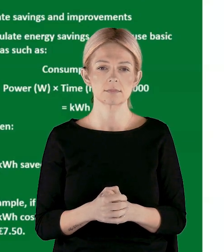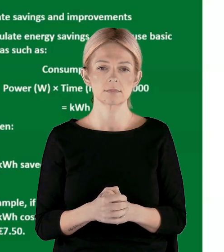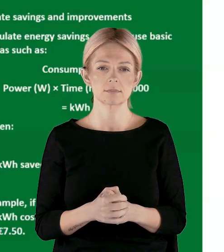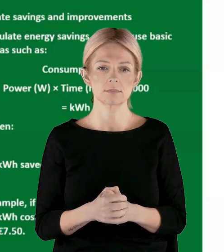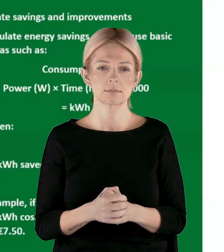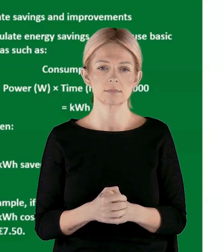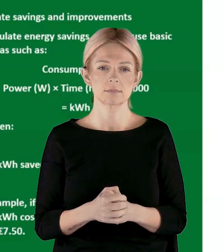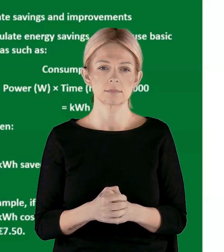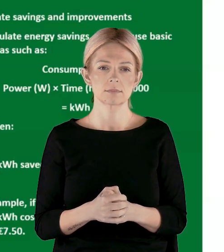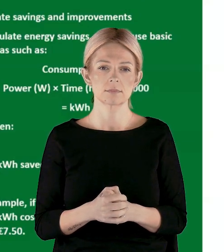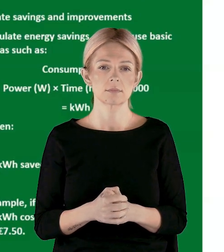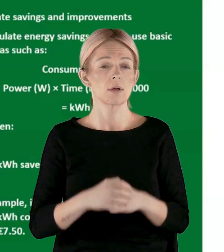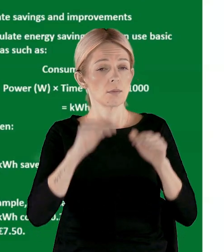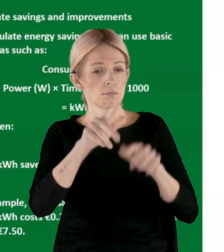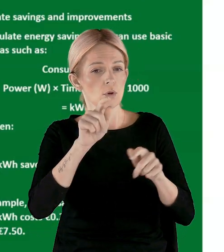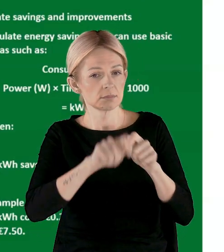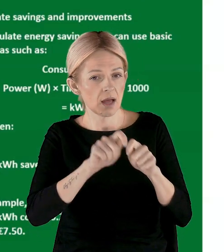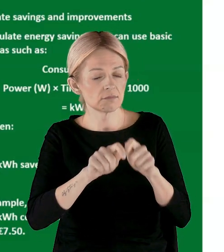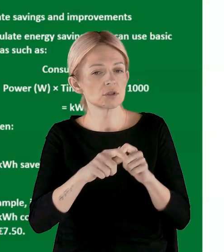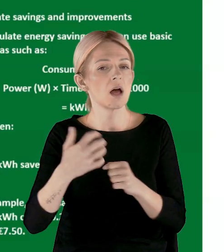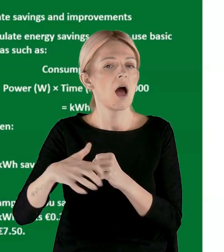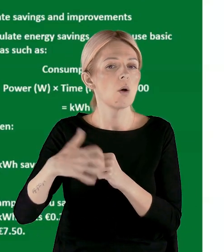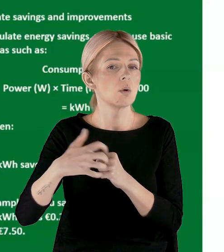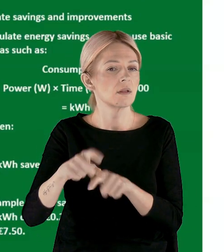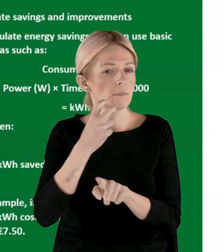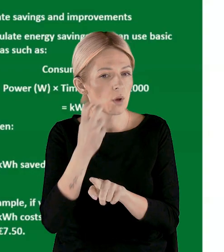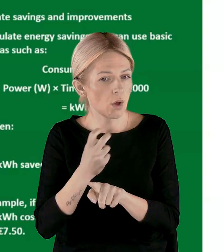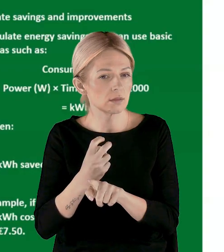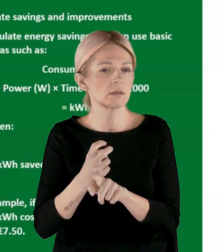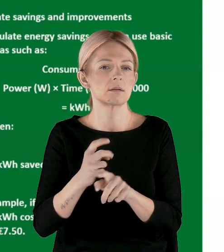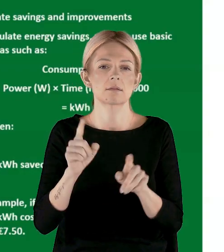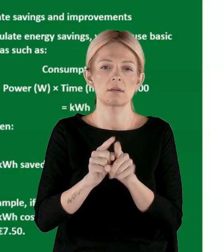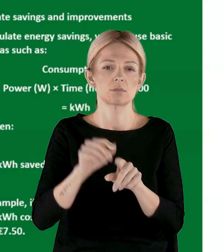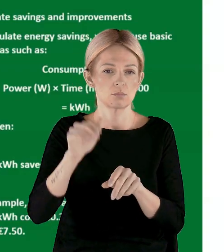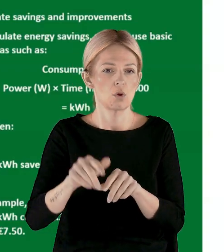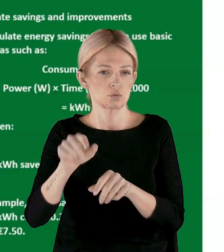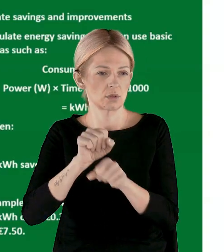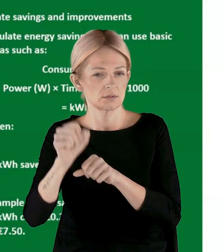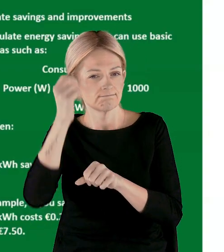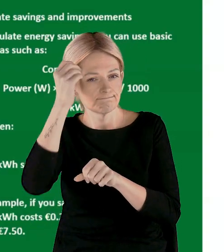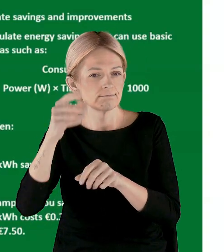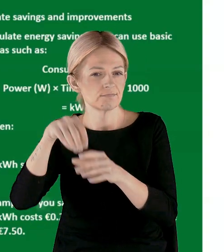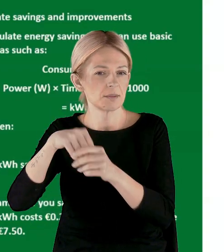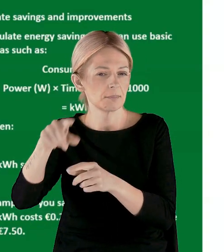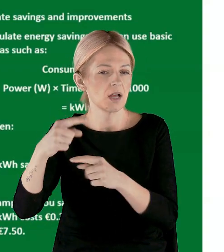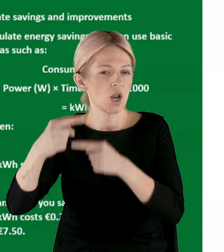to observe it, we can check energy bills, but we can also have